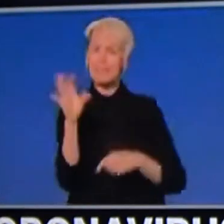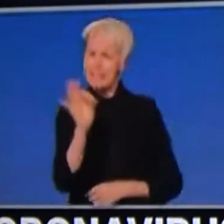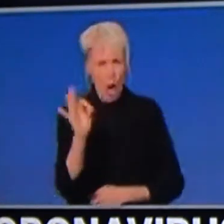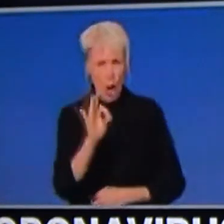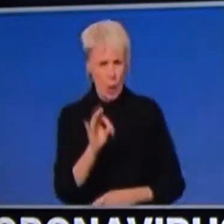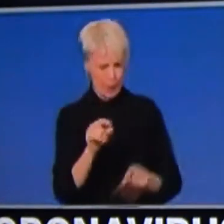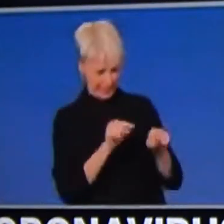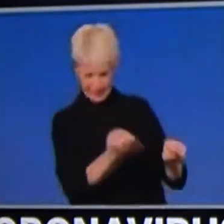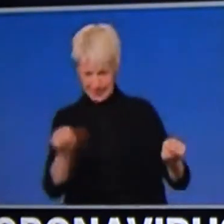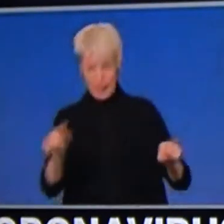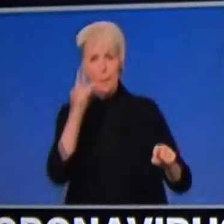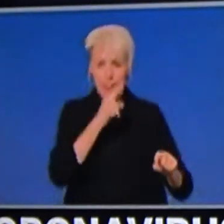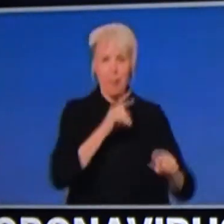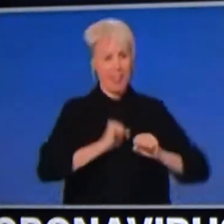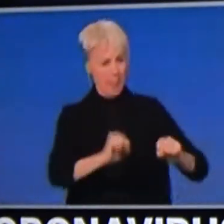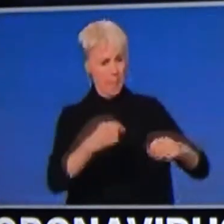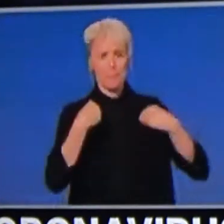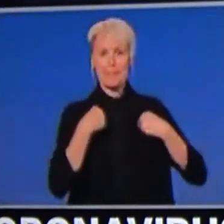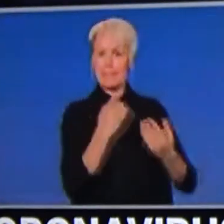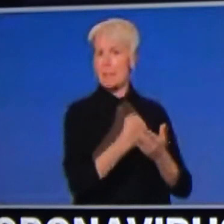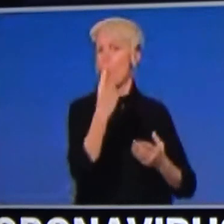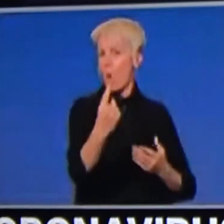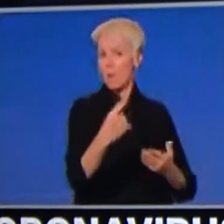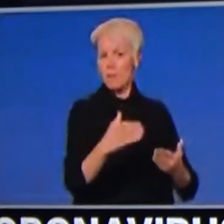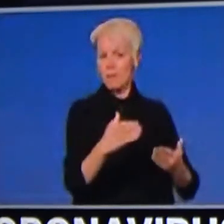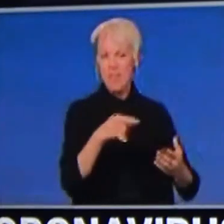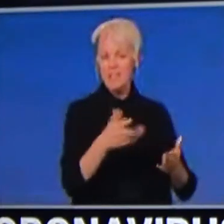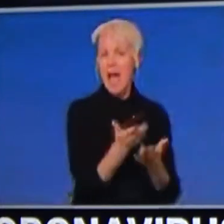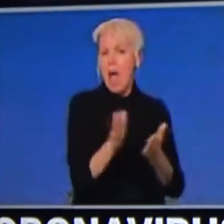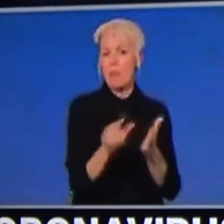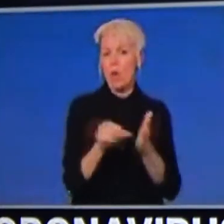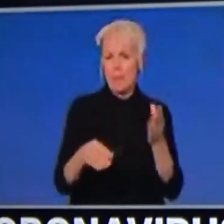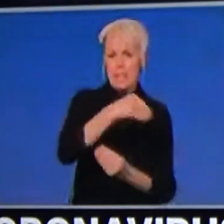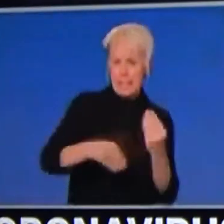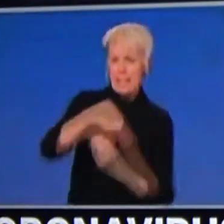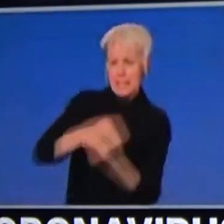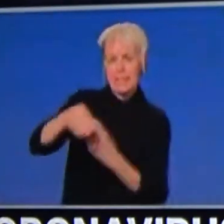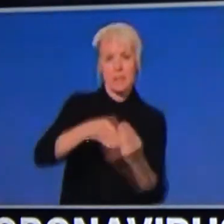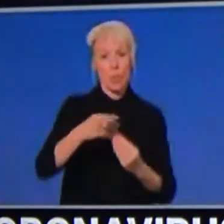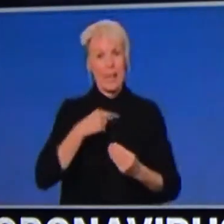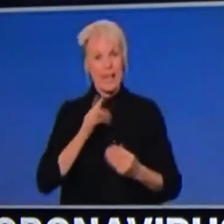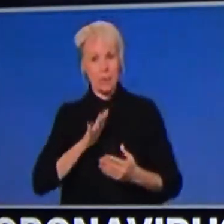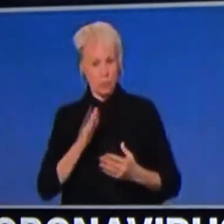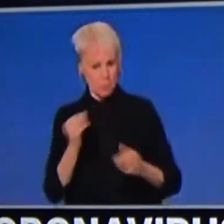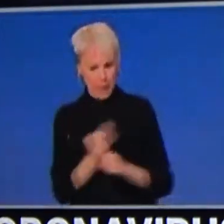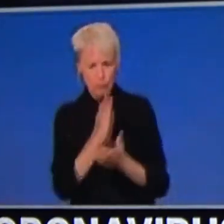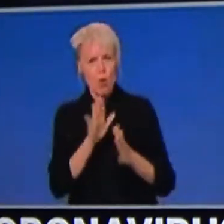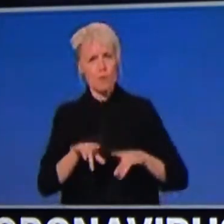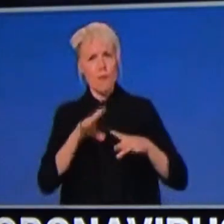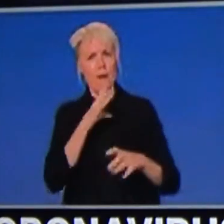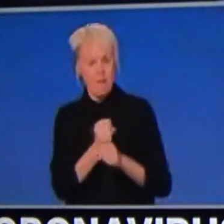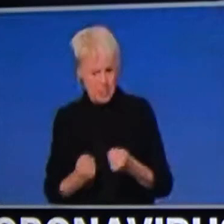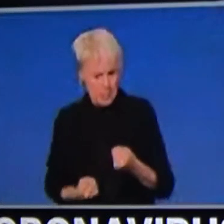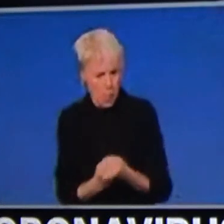emergency crisis such as this, of course, government, to protect Australia's sovereignty, must step in with these sorts of emergency measures. But